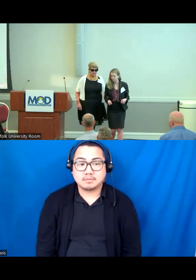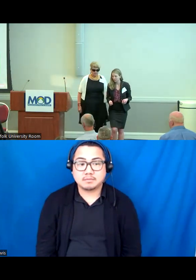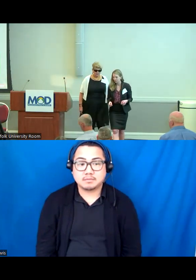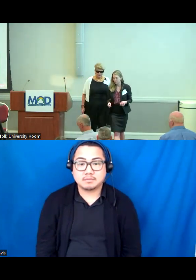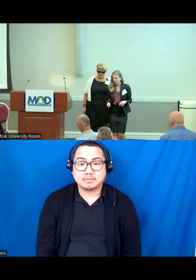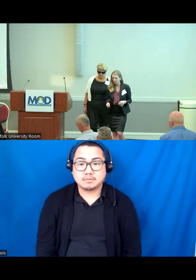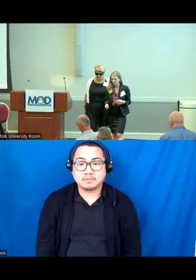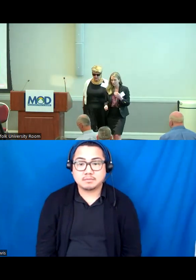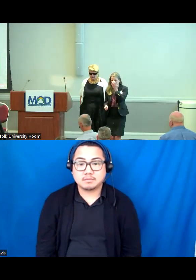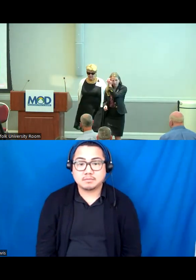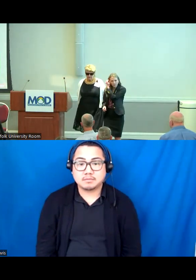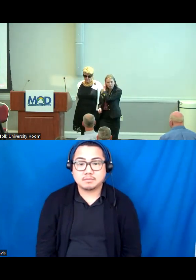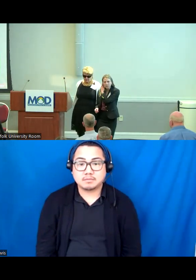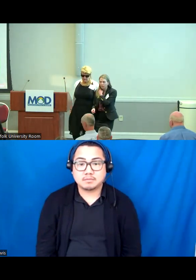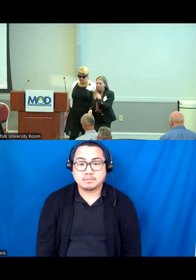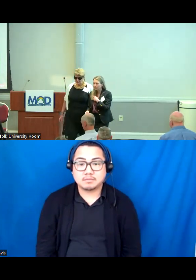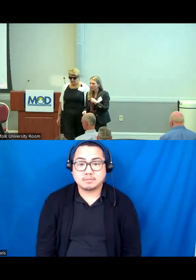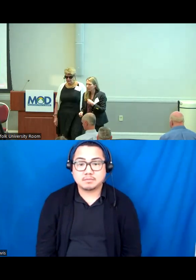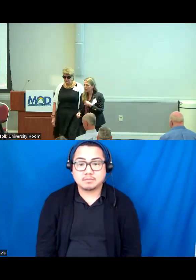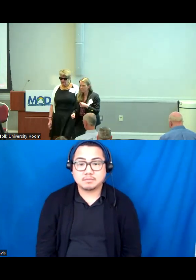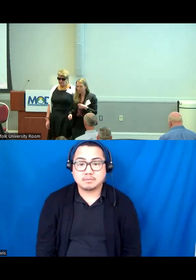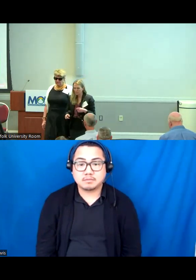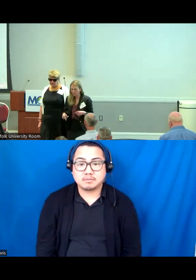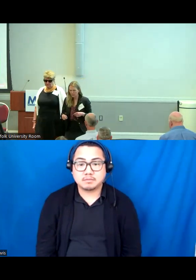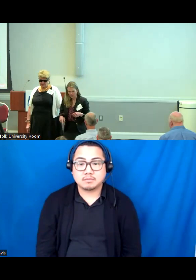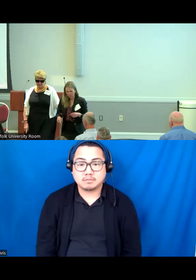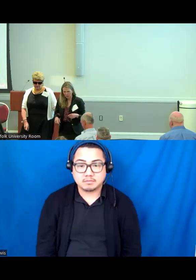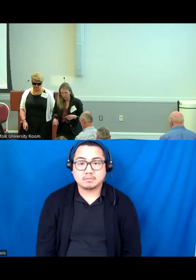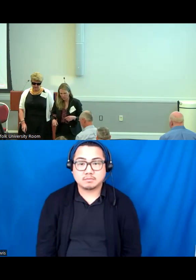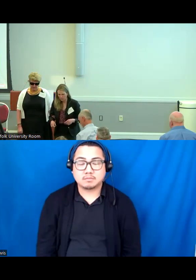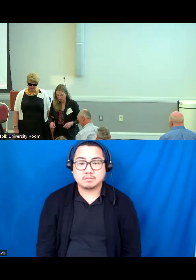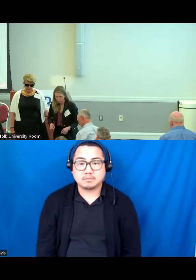class action suit against the Massachusetts Bay Transportation Authority.